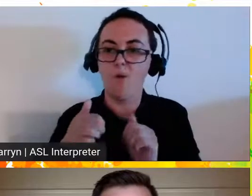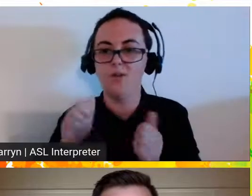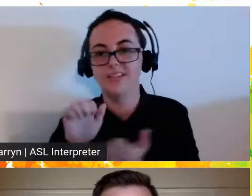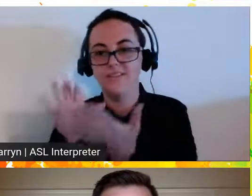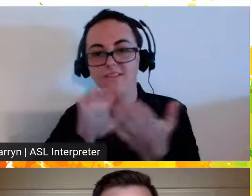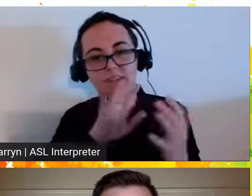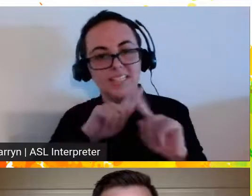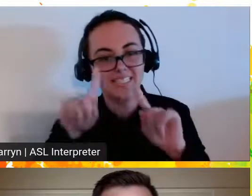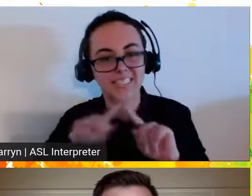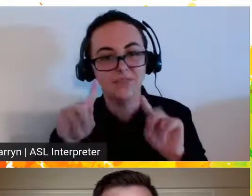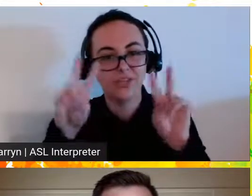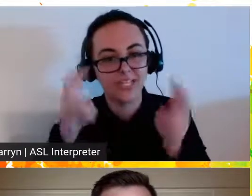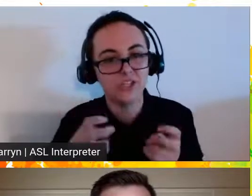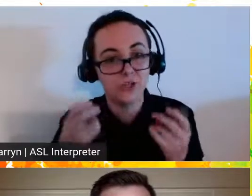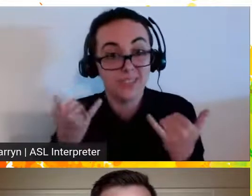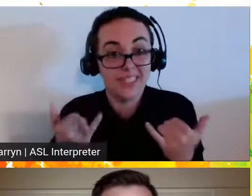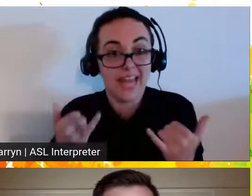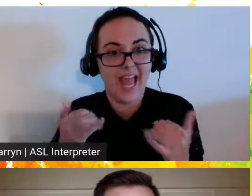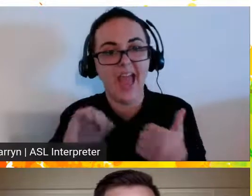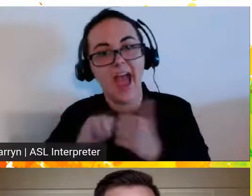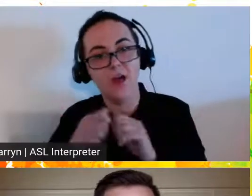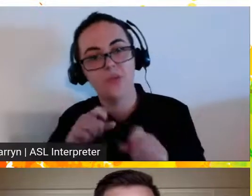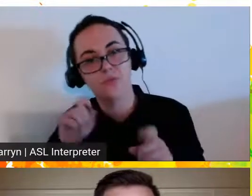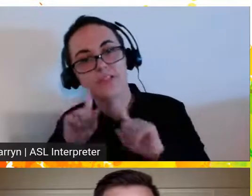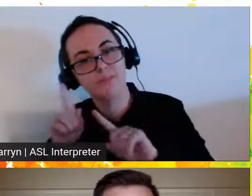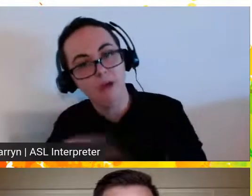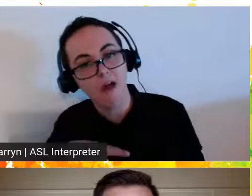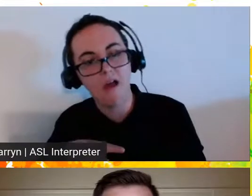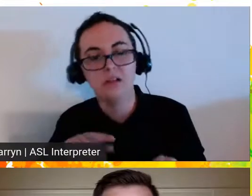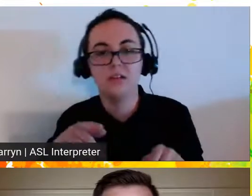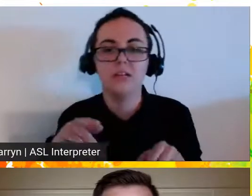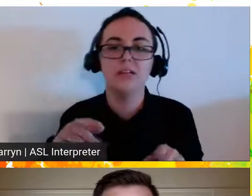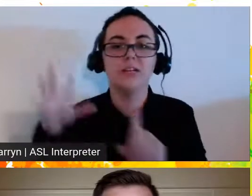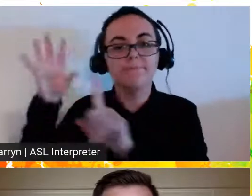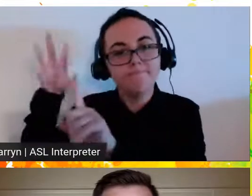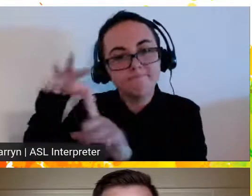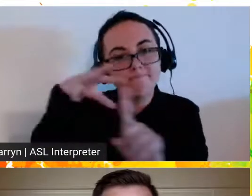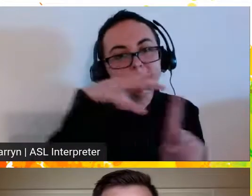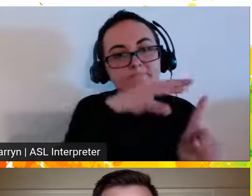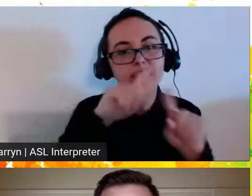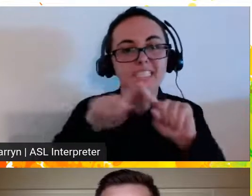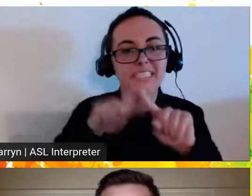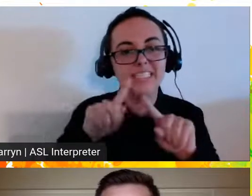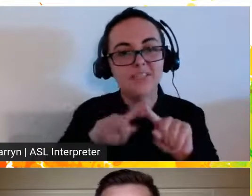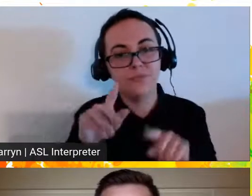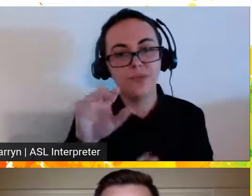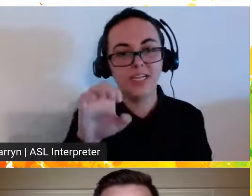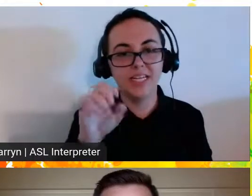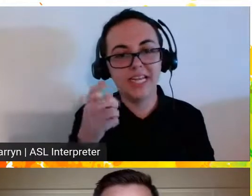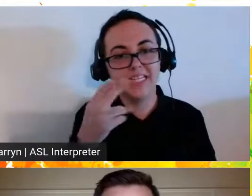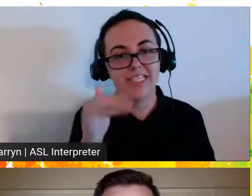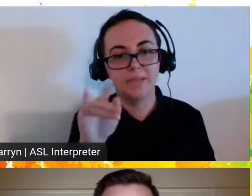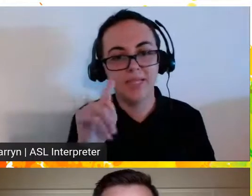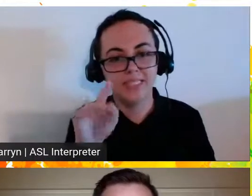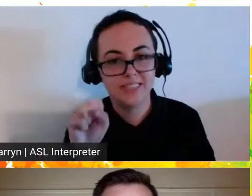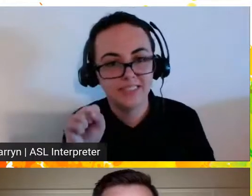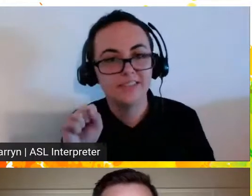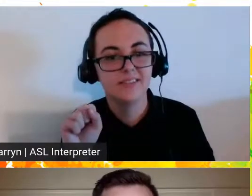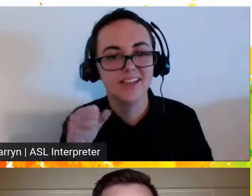You know, it profiles certain exhibitions, and I've learned a great deal through reading articles on that